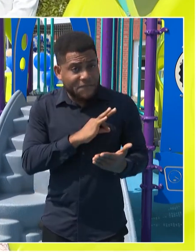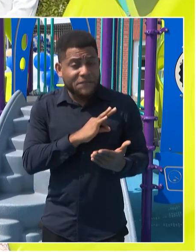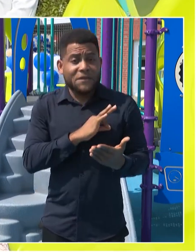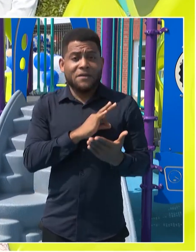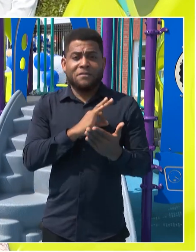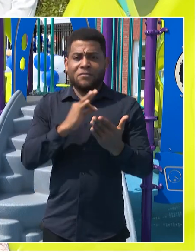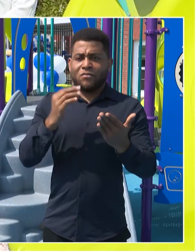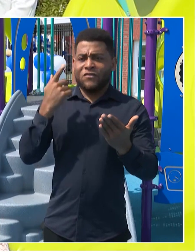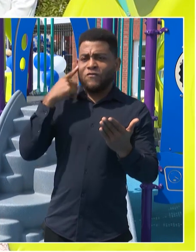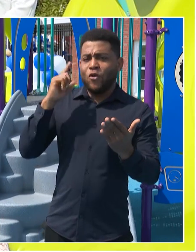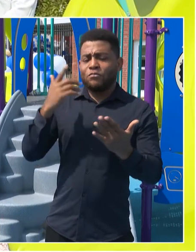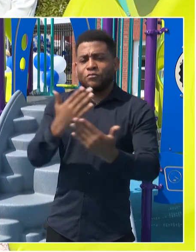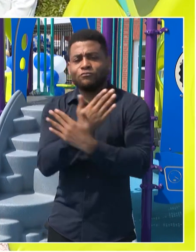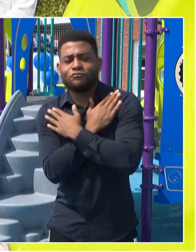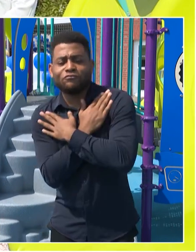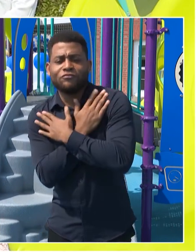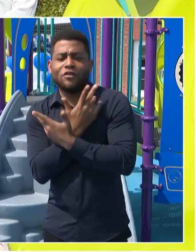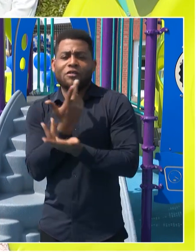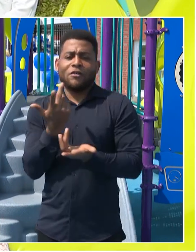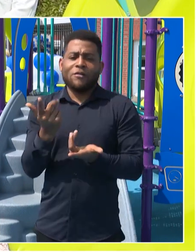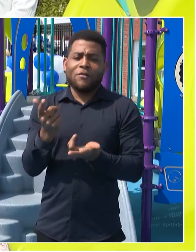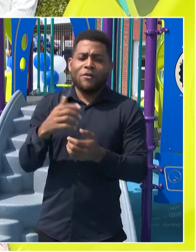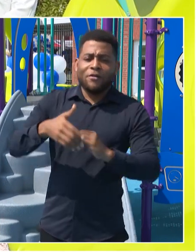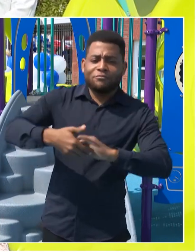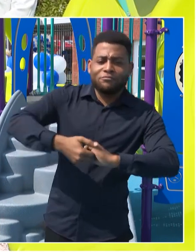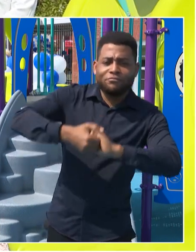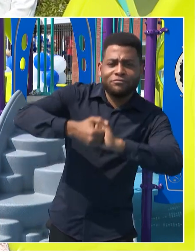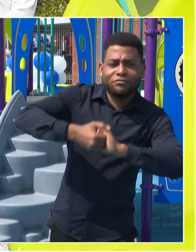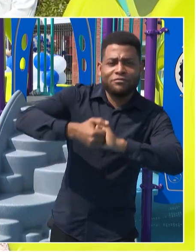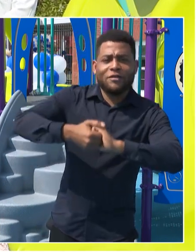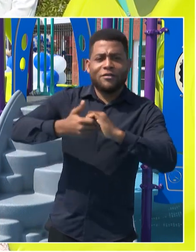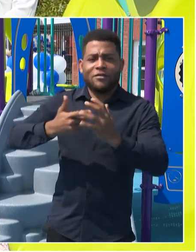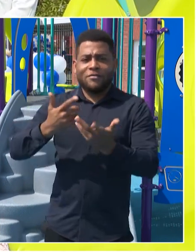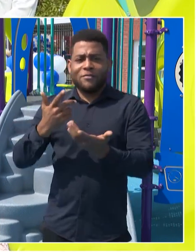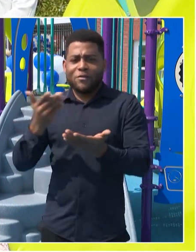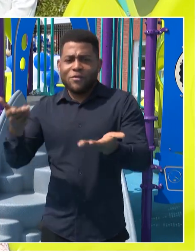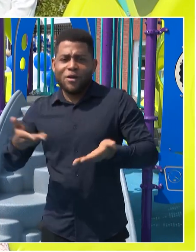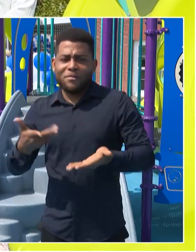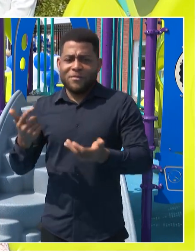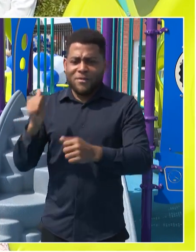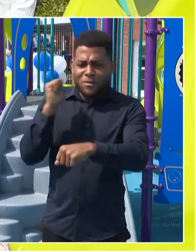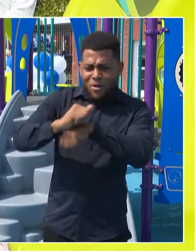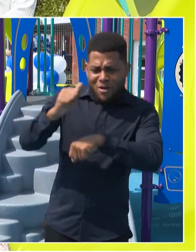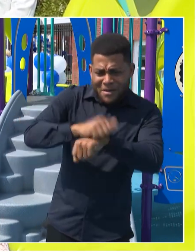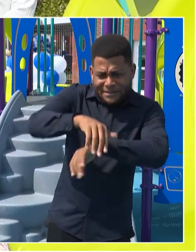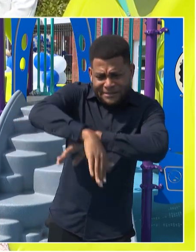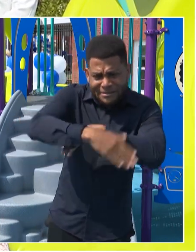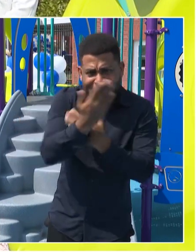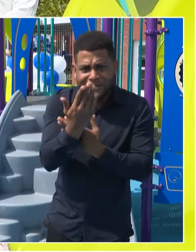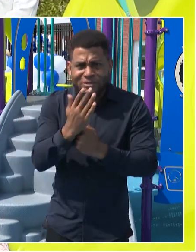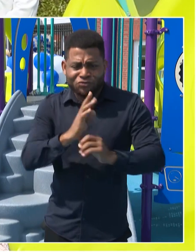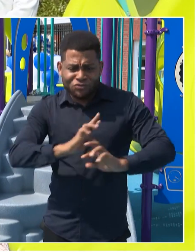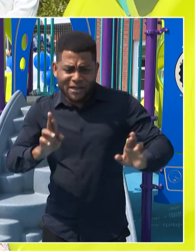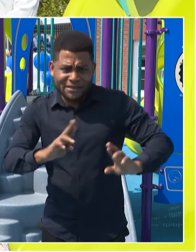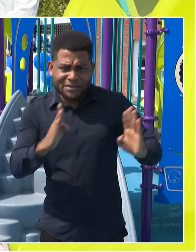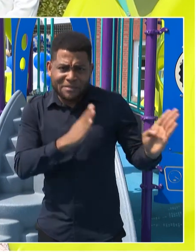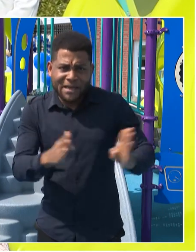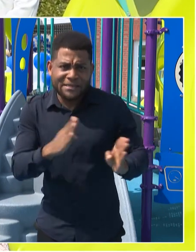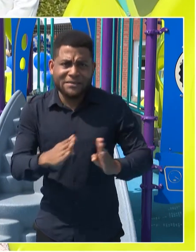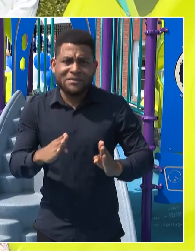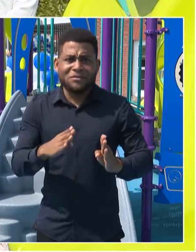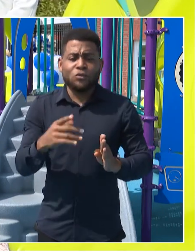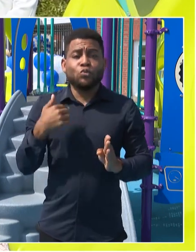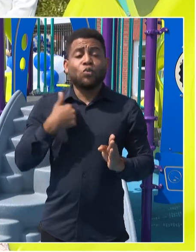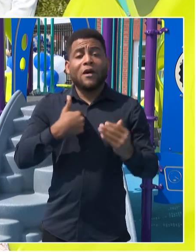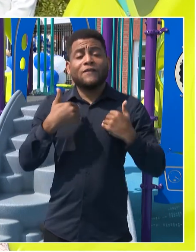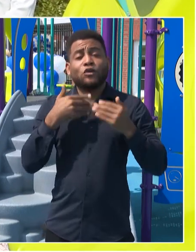done some long days and nights to make sure that our buildings are ready, that we have crossing guards, school resource